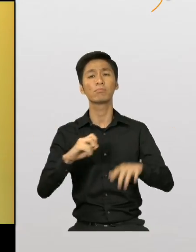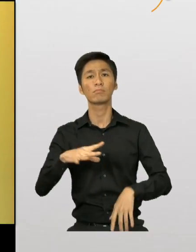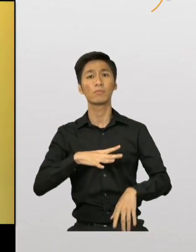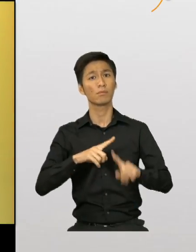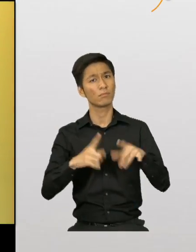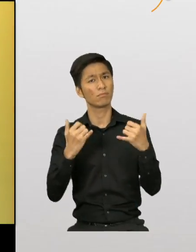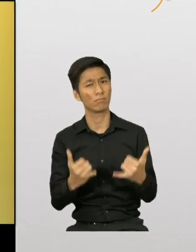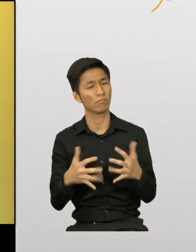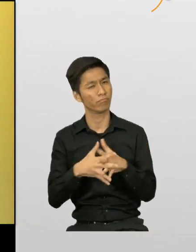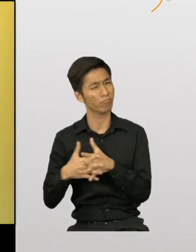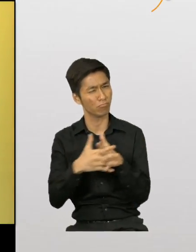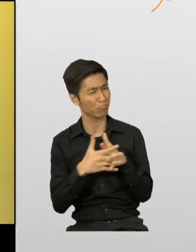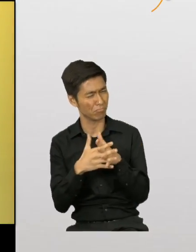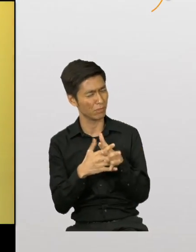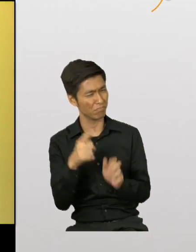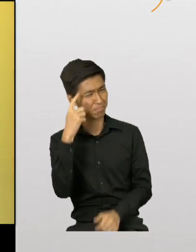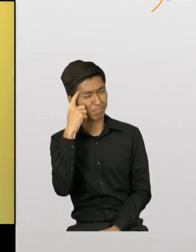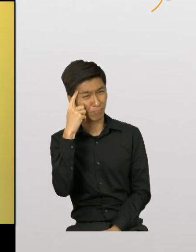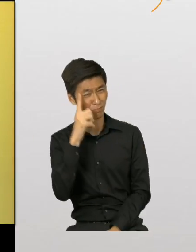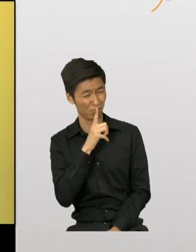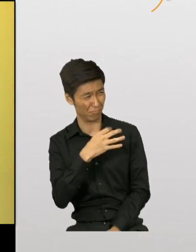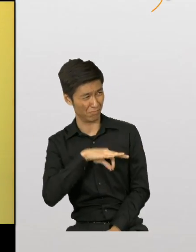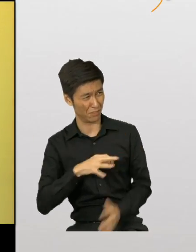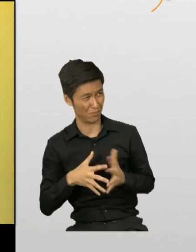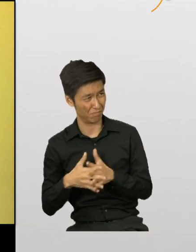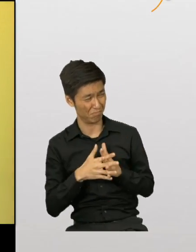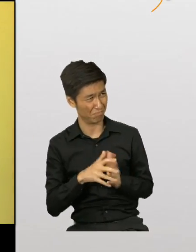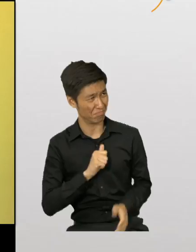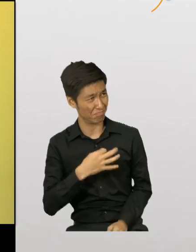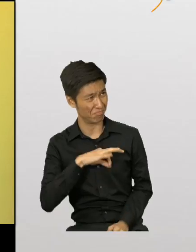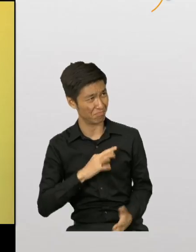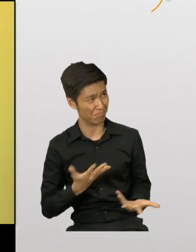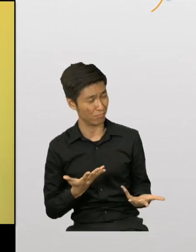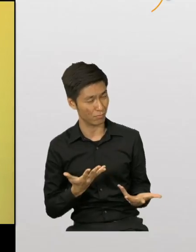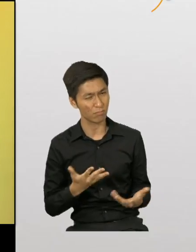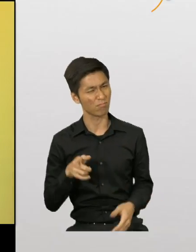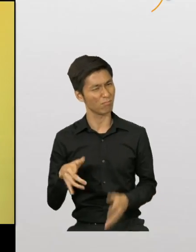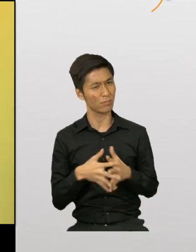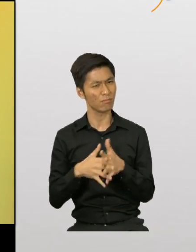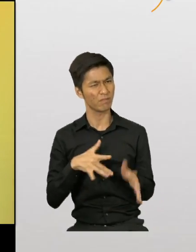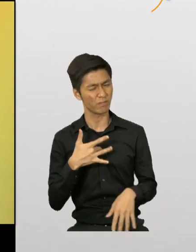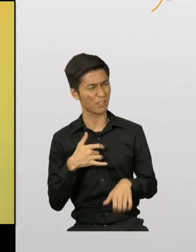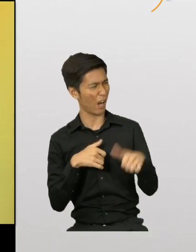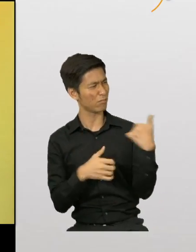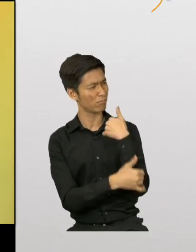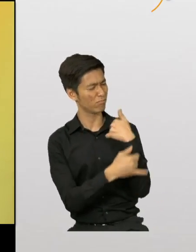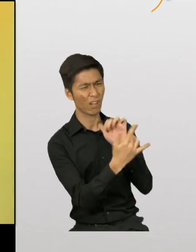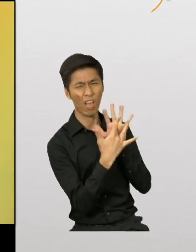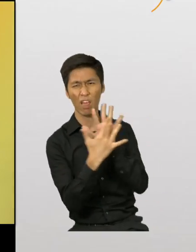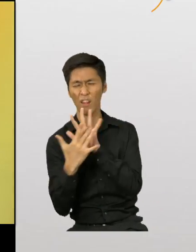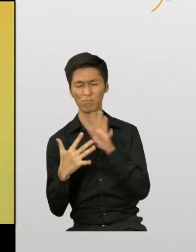many Americans are questioning the benefits of this approach. They feel that other countries are taking advantage